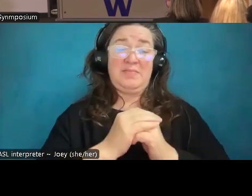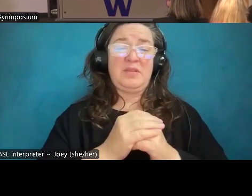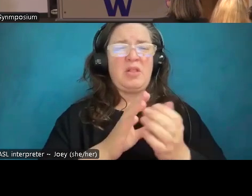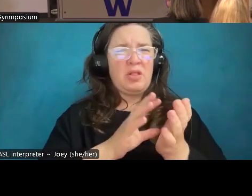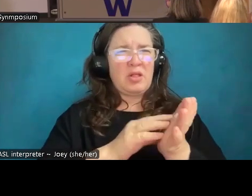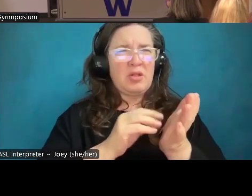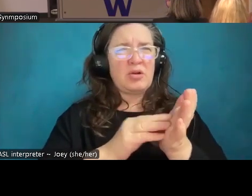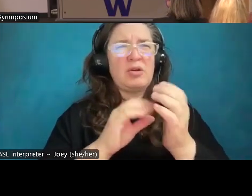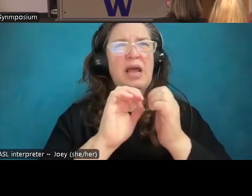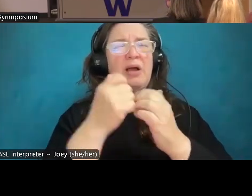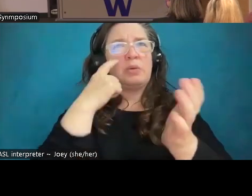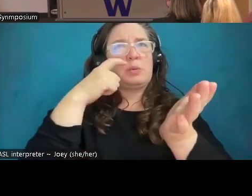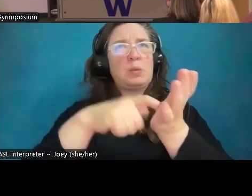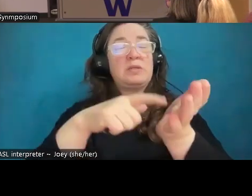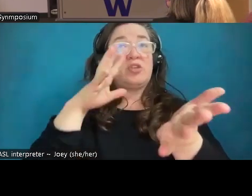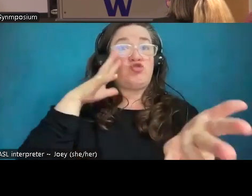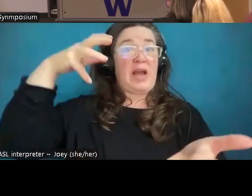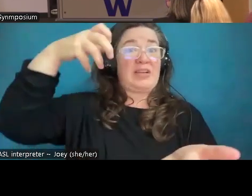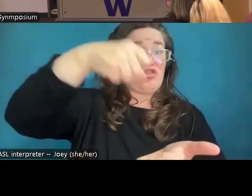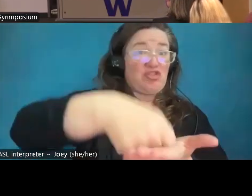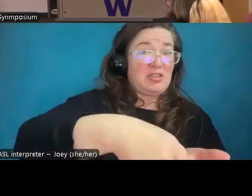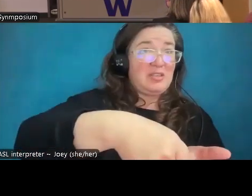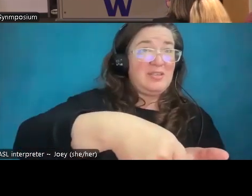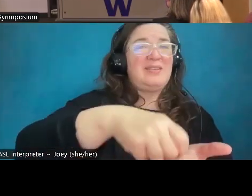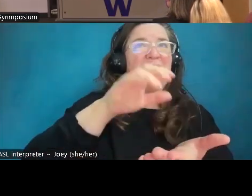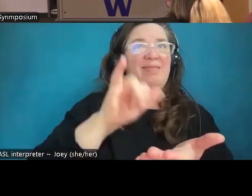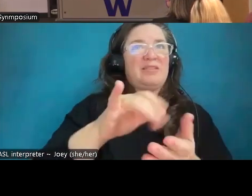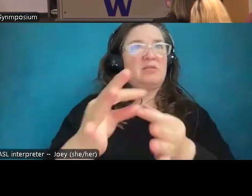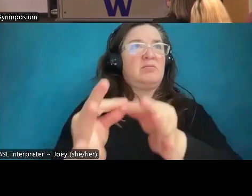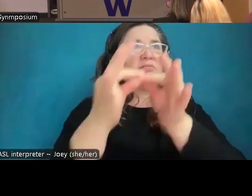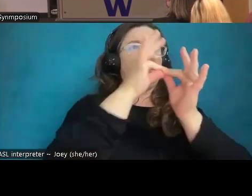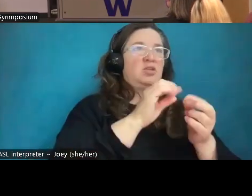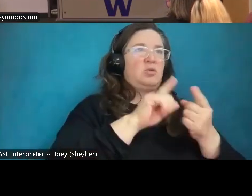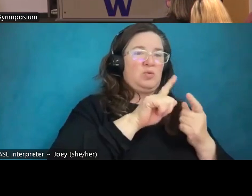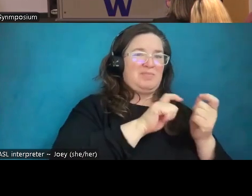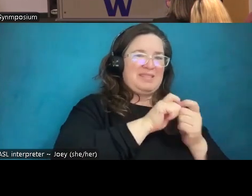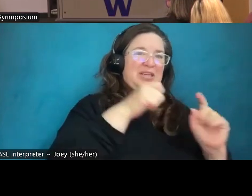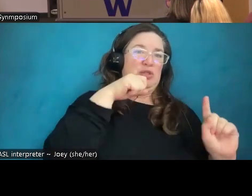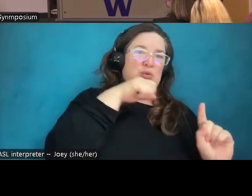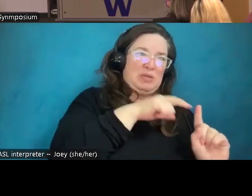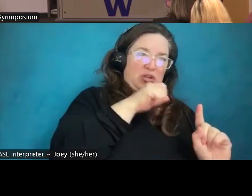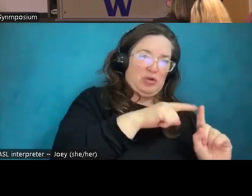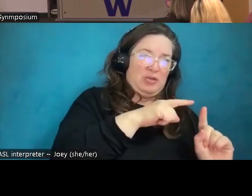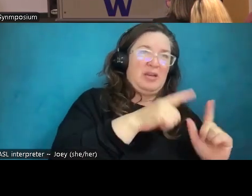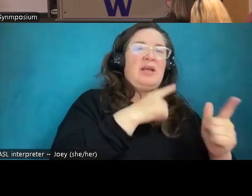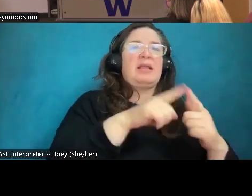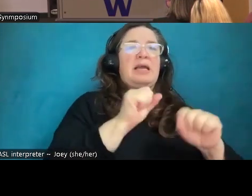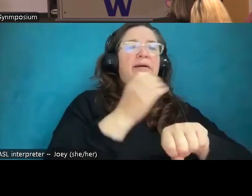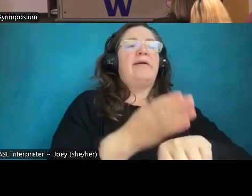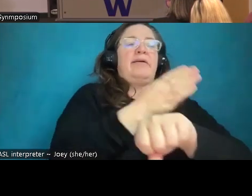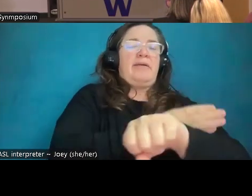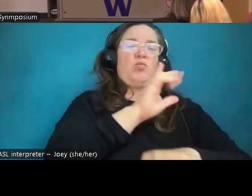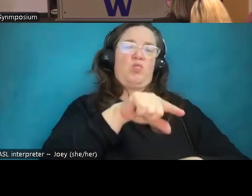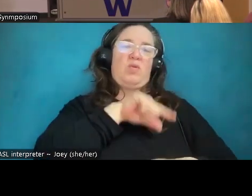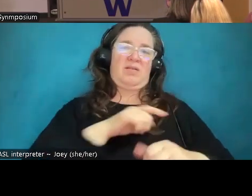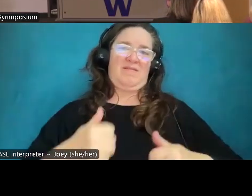these crashes that patients experience with their triggers so that they can have some quality of life, so they can live within their energy envelope. This is a